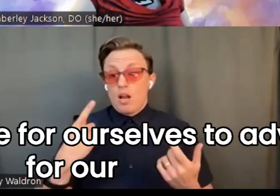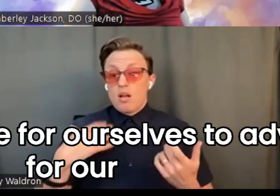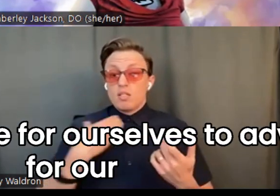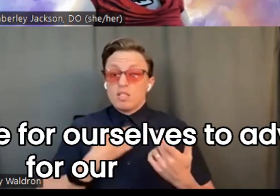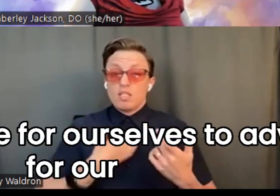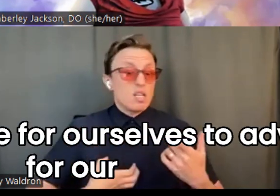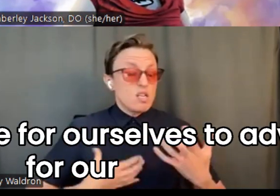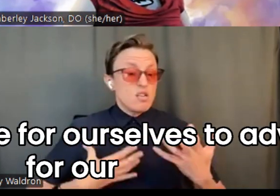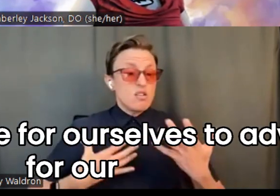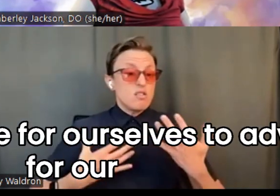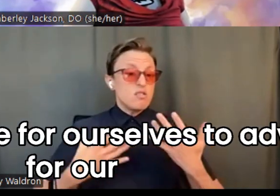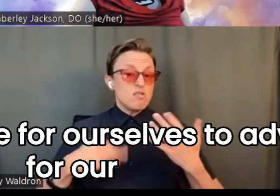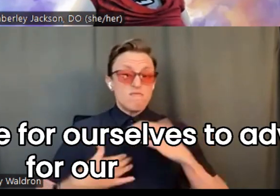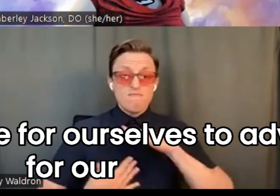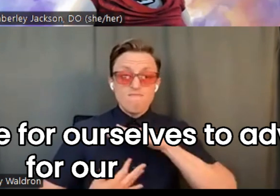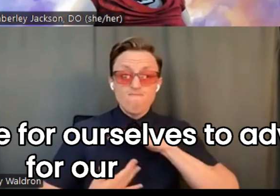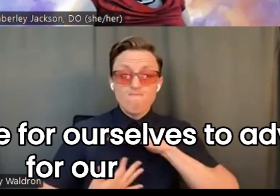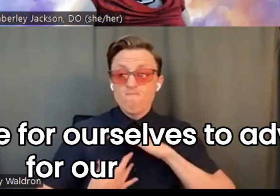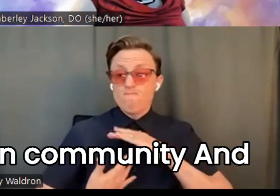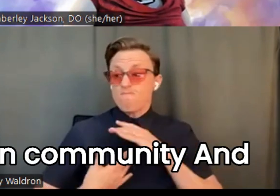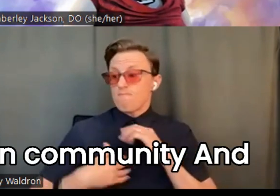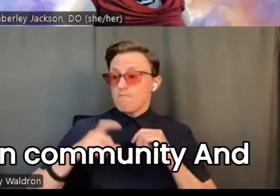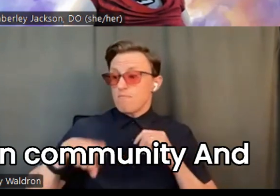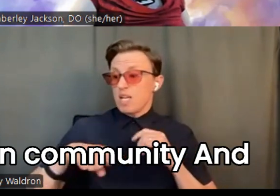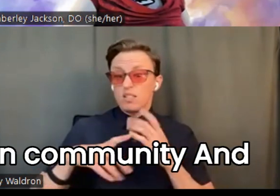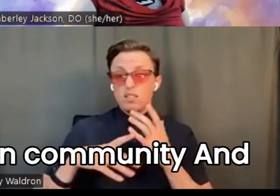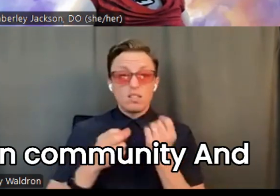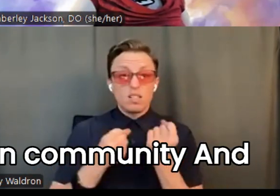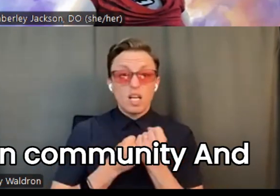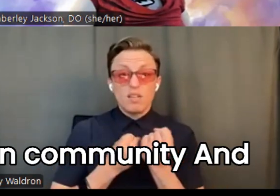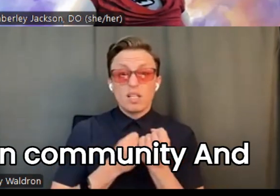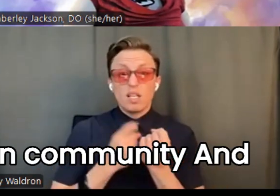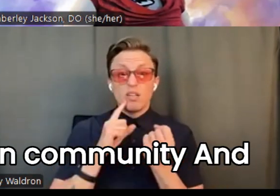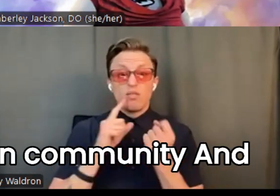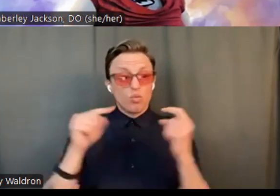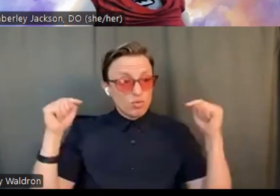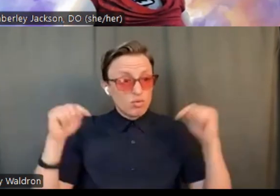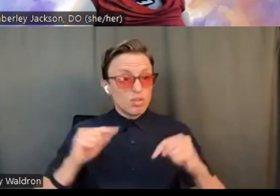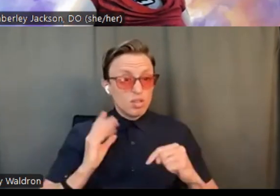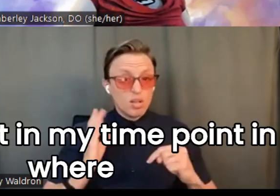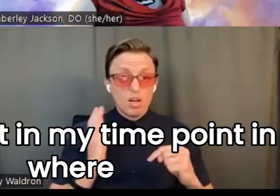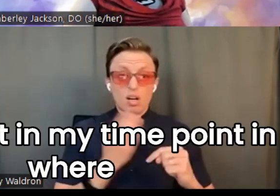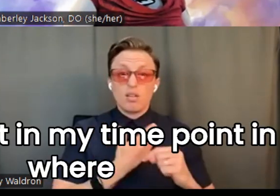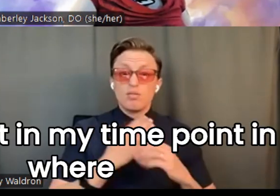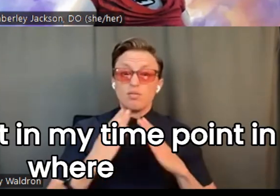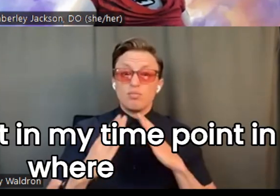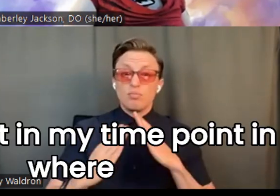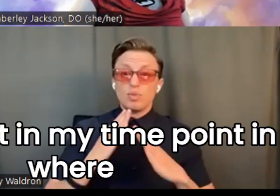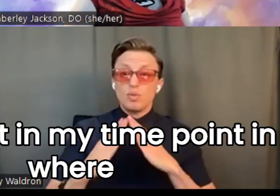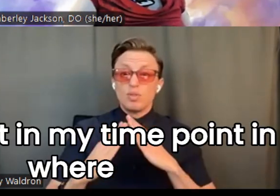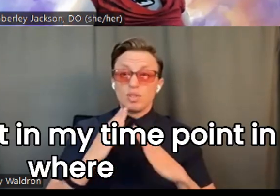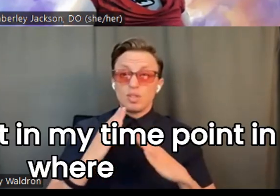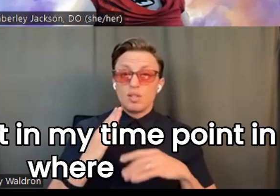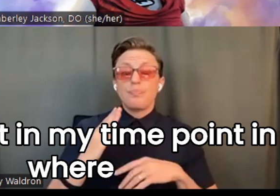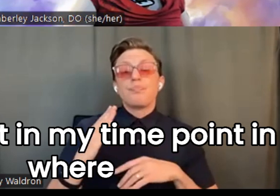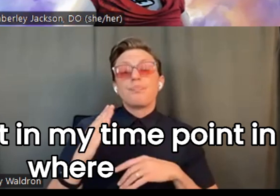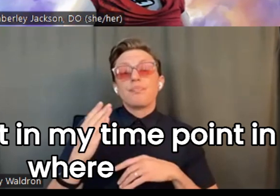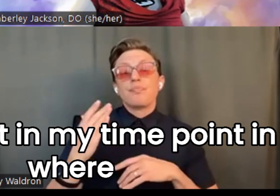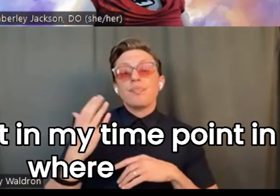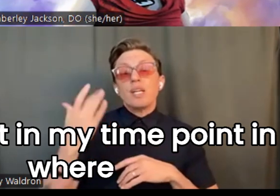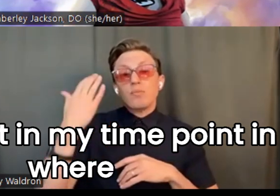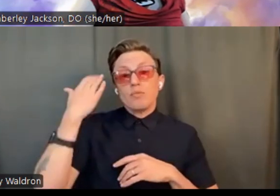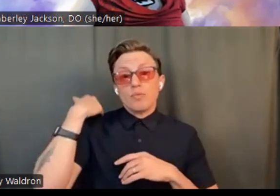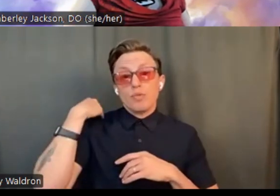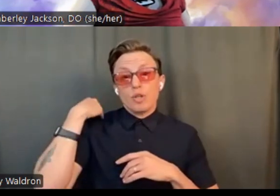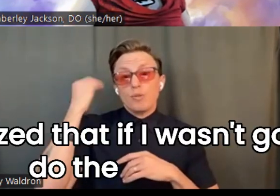needed to create for ourselves to advocate for our own community. And there was a point in my